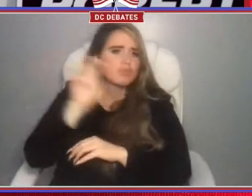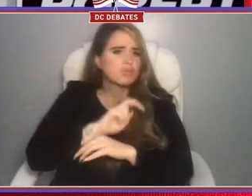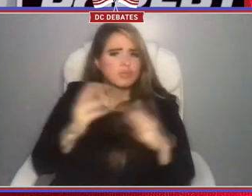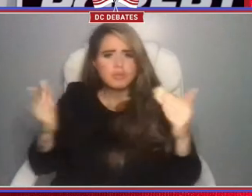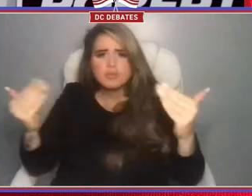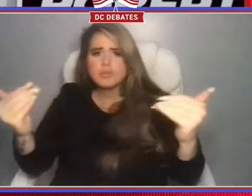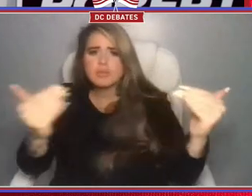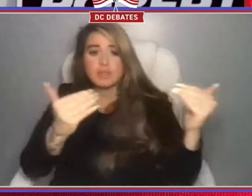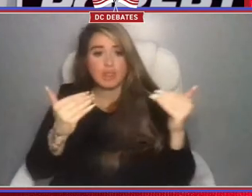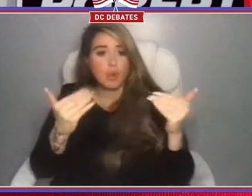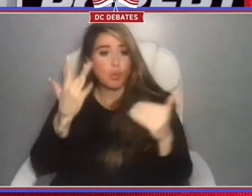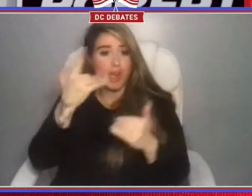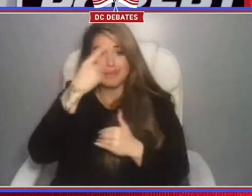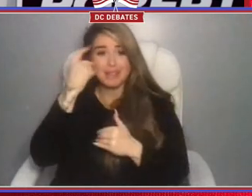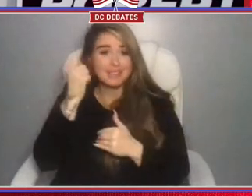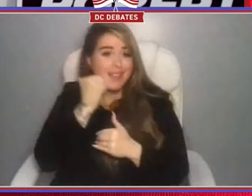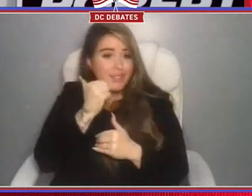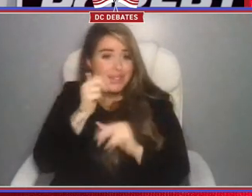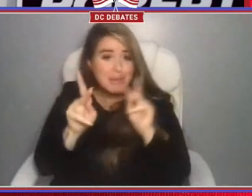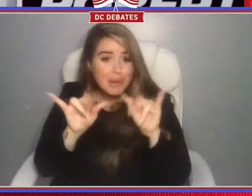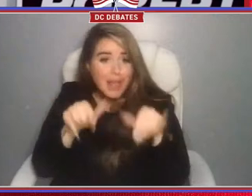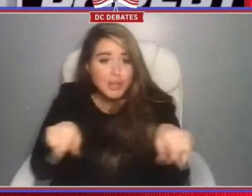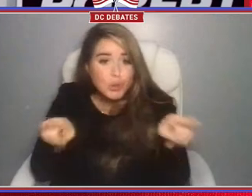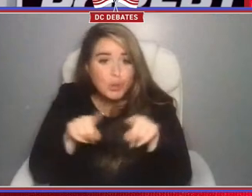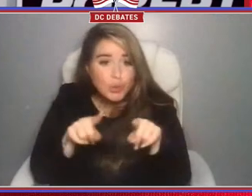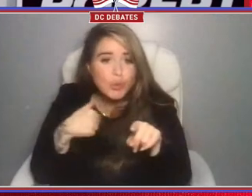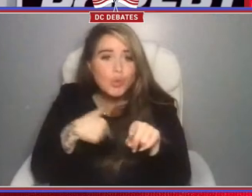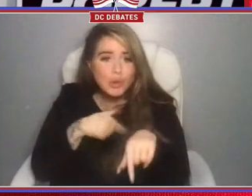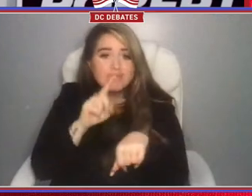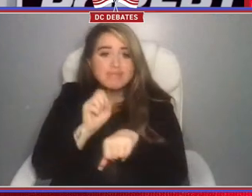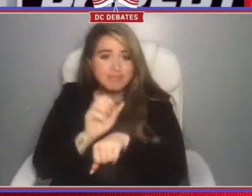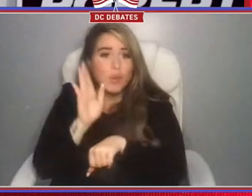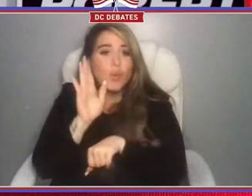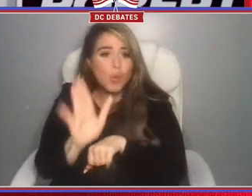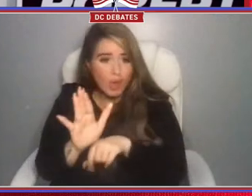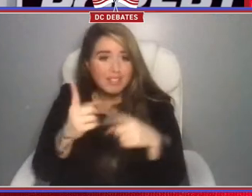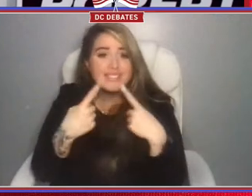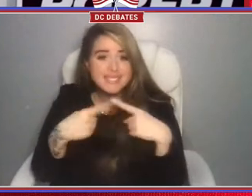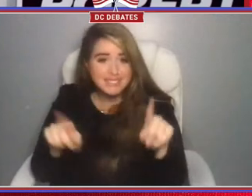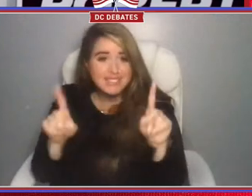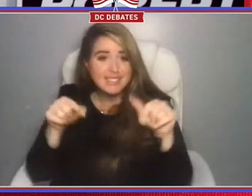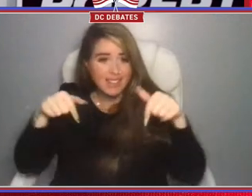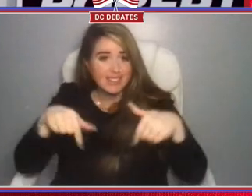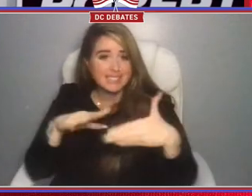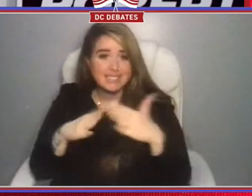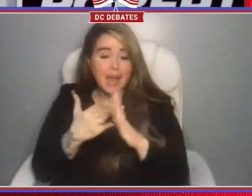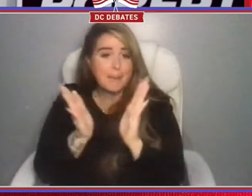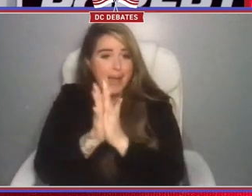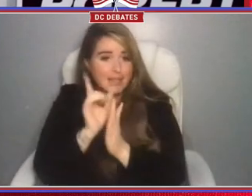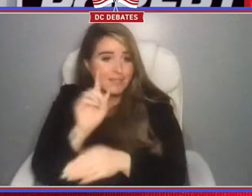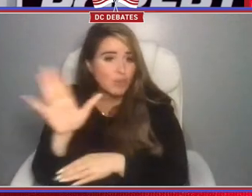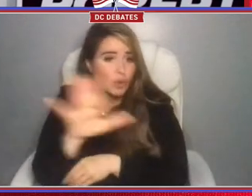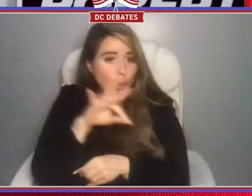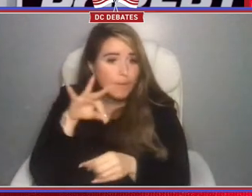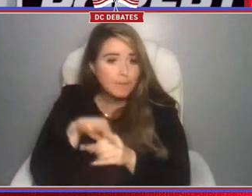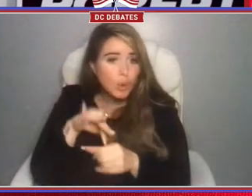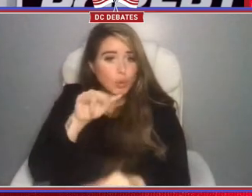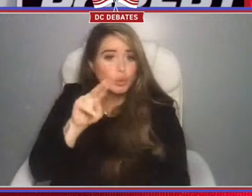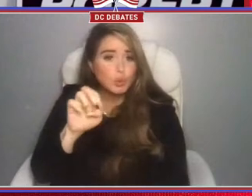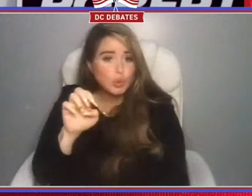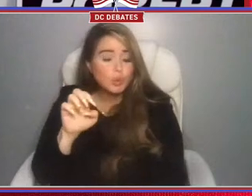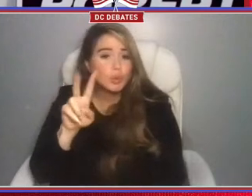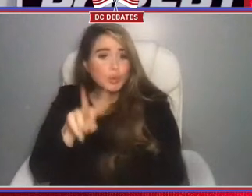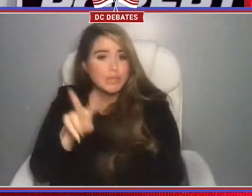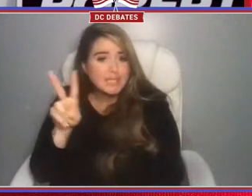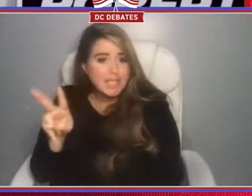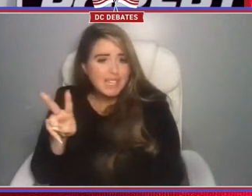of everyday people like you, we are going to move our city forward. And I'm asking for your vote on June 22nd. Get ready